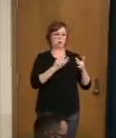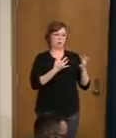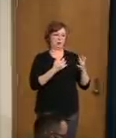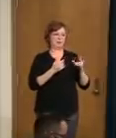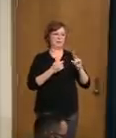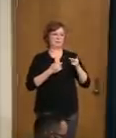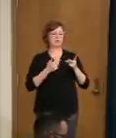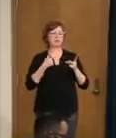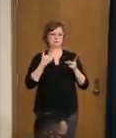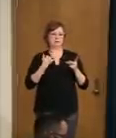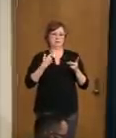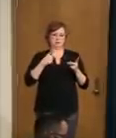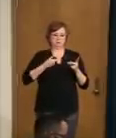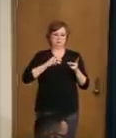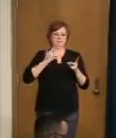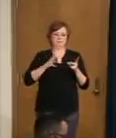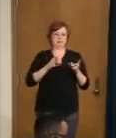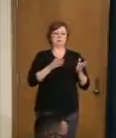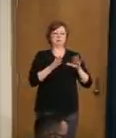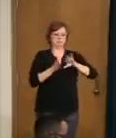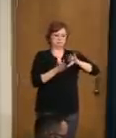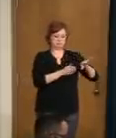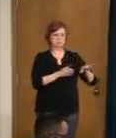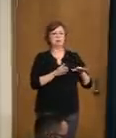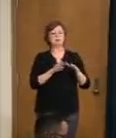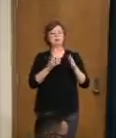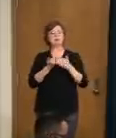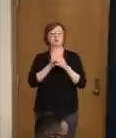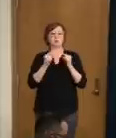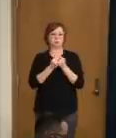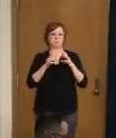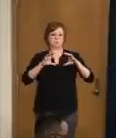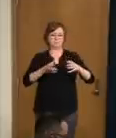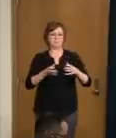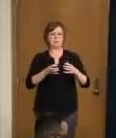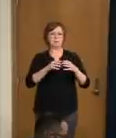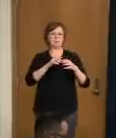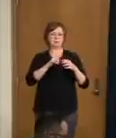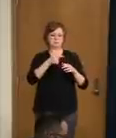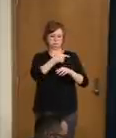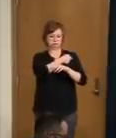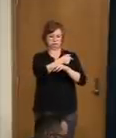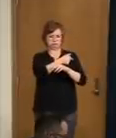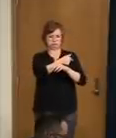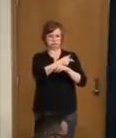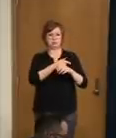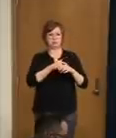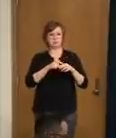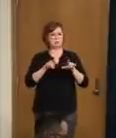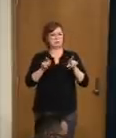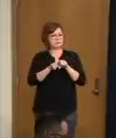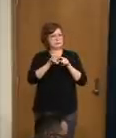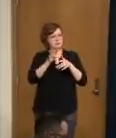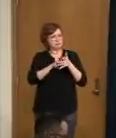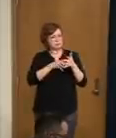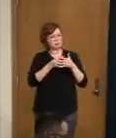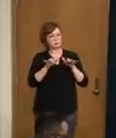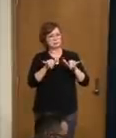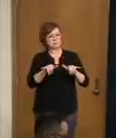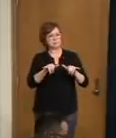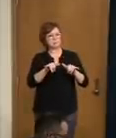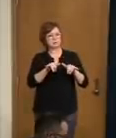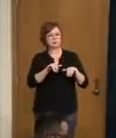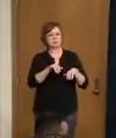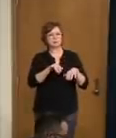priority. So with respect to, does that change the program now? No. Vaccines coming in and we're getting as many first doses in as many individuals in